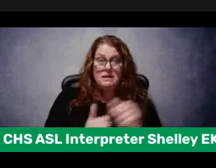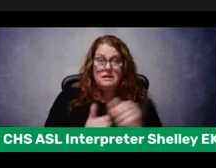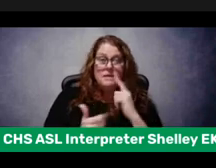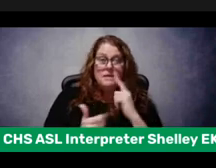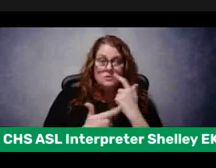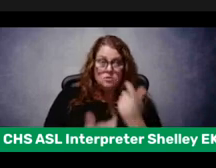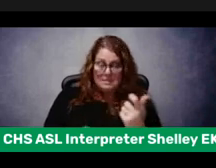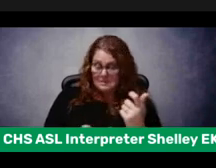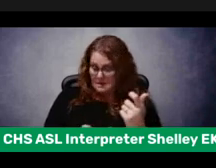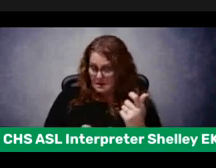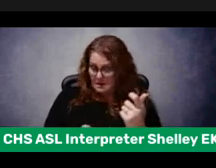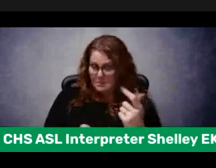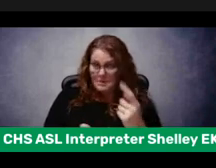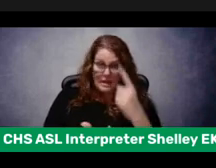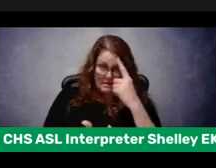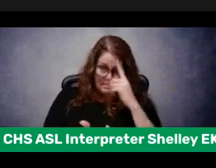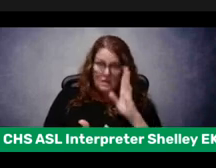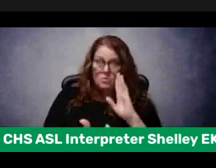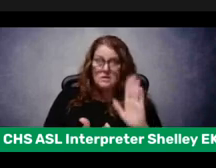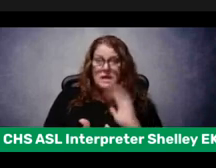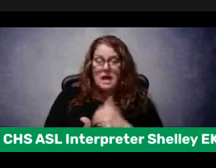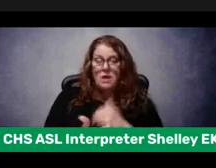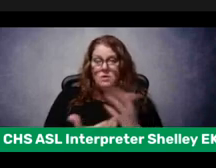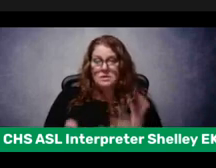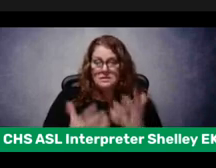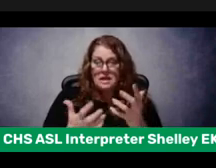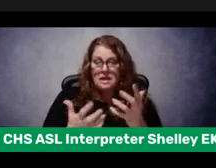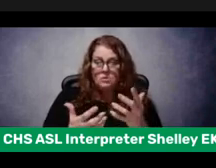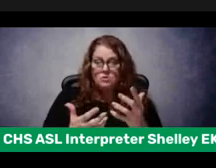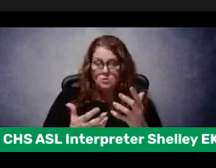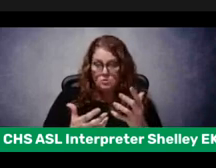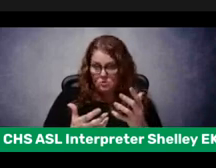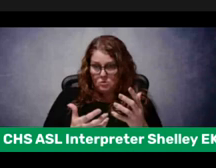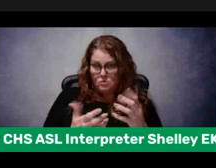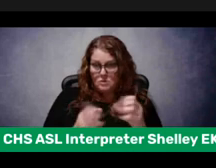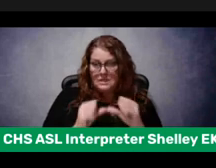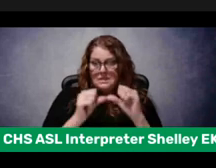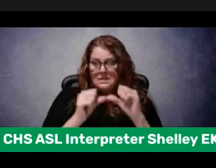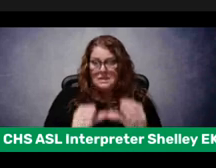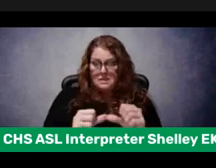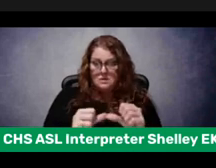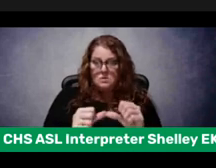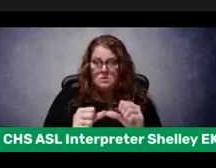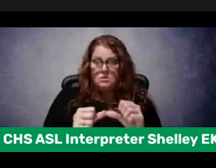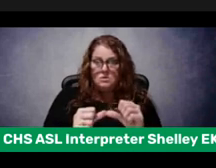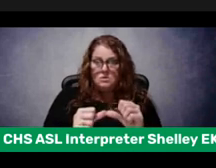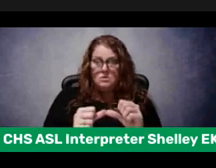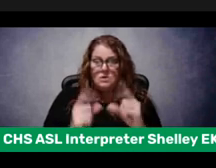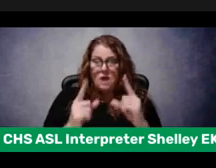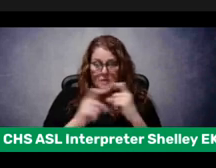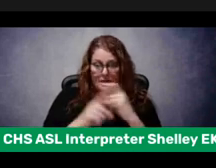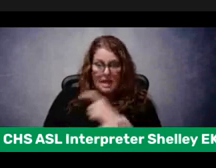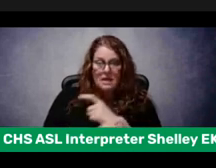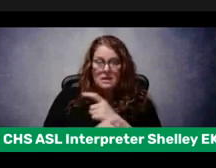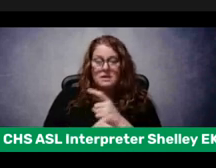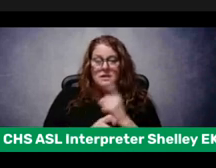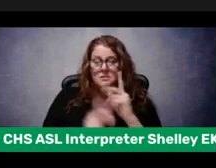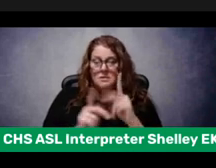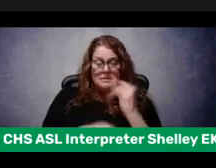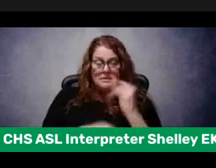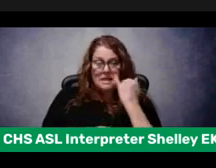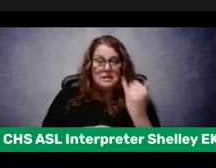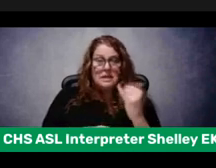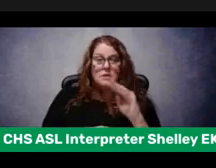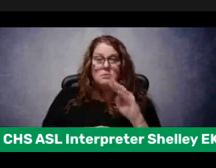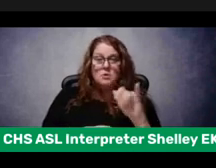interest. And I think it was like our desire to both continue to expand and complicate people's notion of what mutual aid